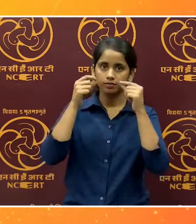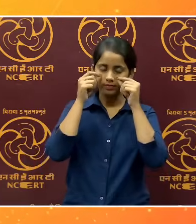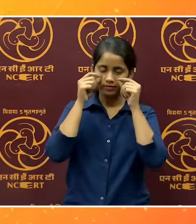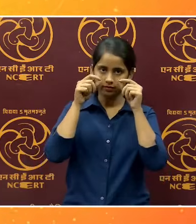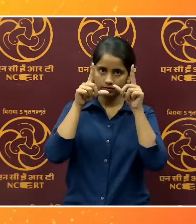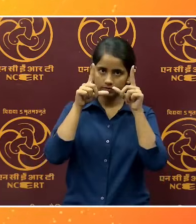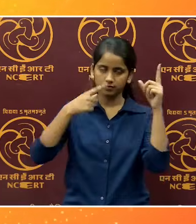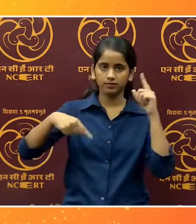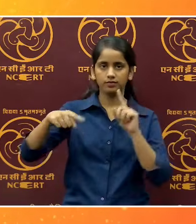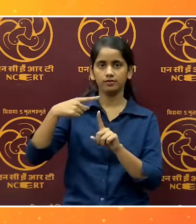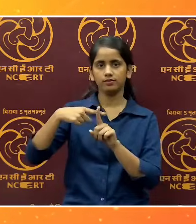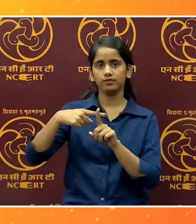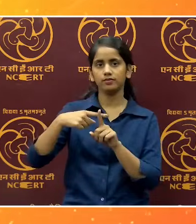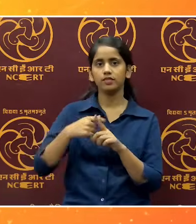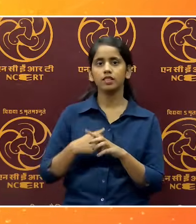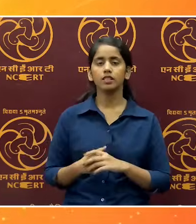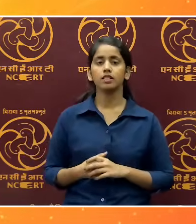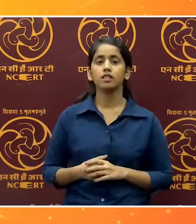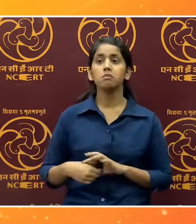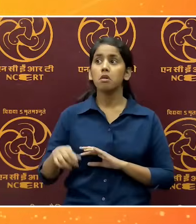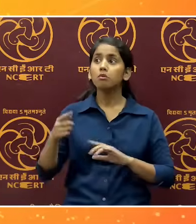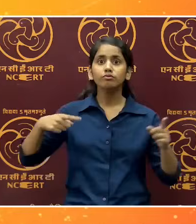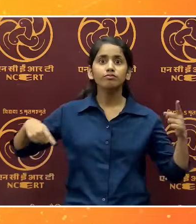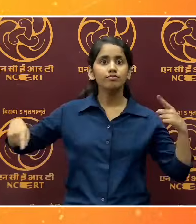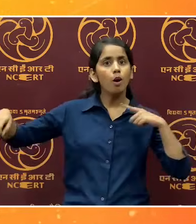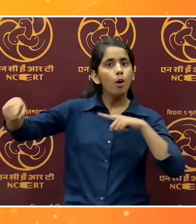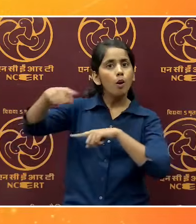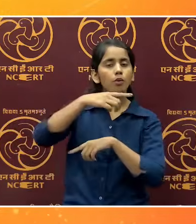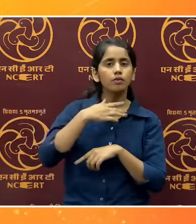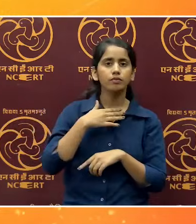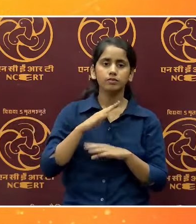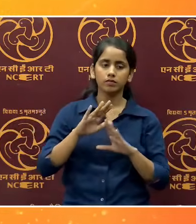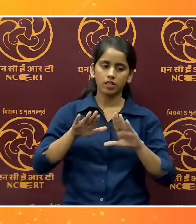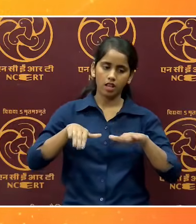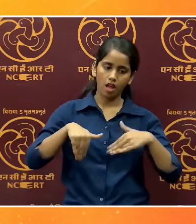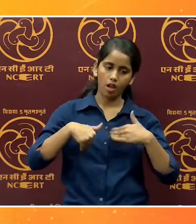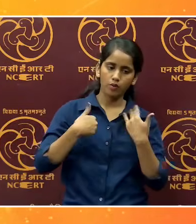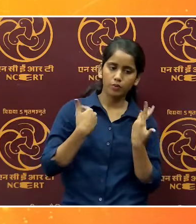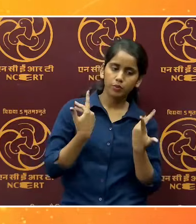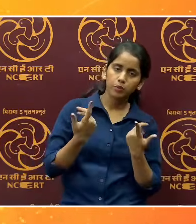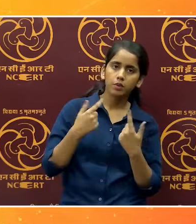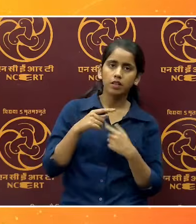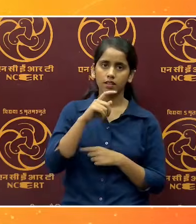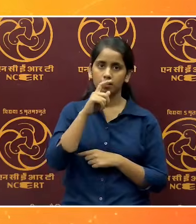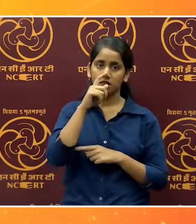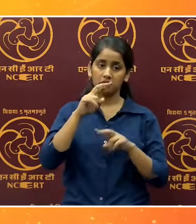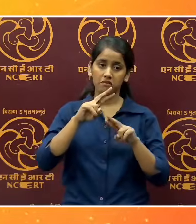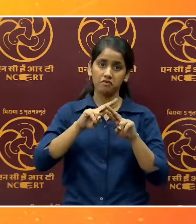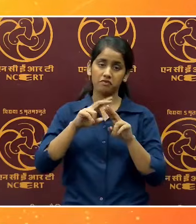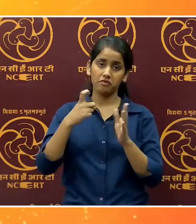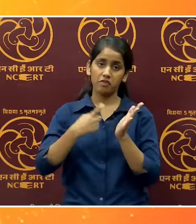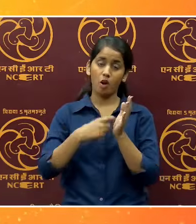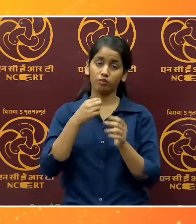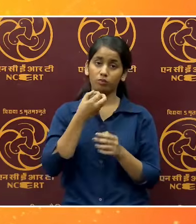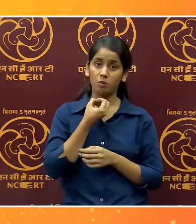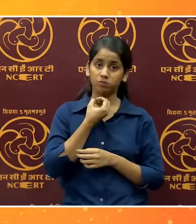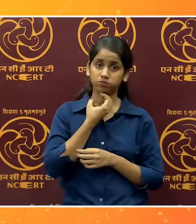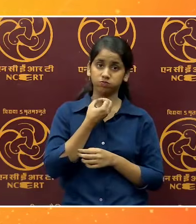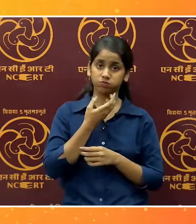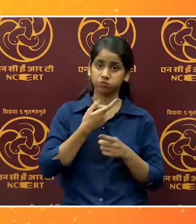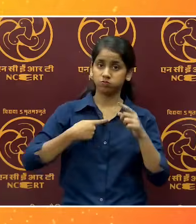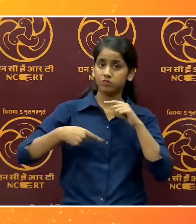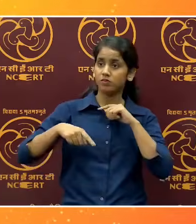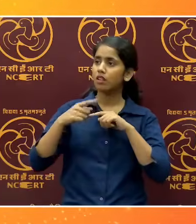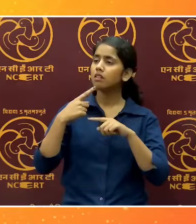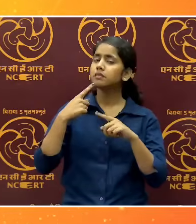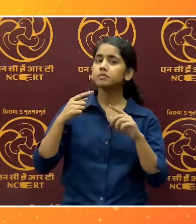and this is the whole setup of this poem, how proudly this frog is telling about its atmosphere and